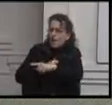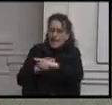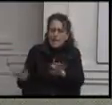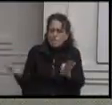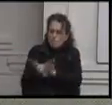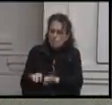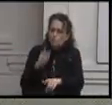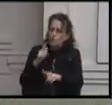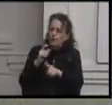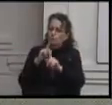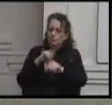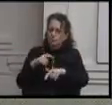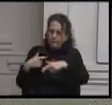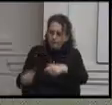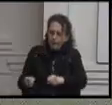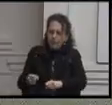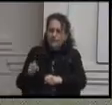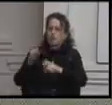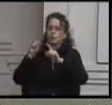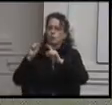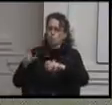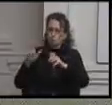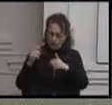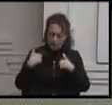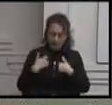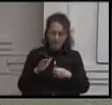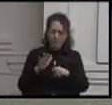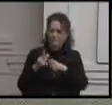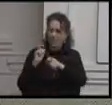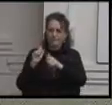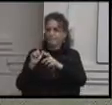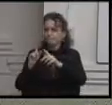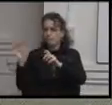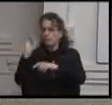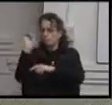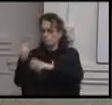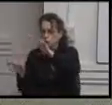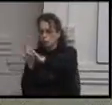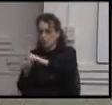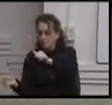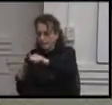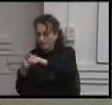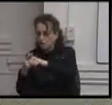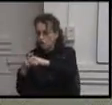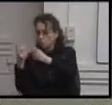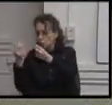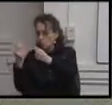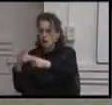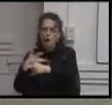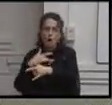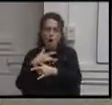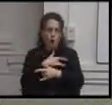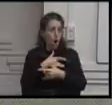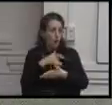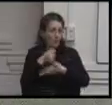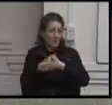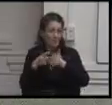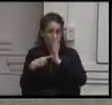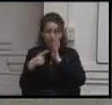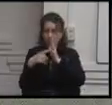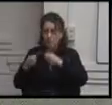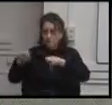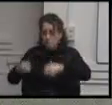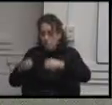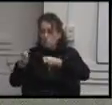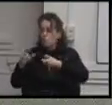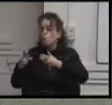with just even the statistic about what happens to someone having a heart incident, that 20%